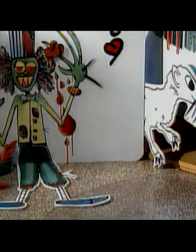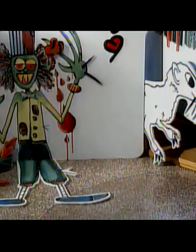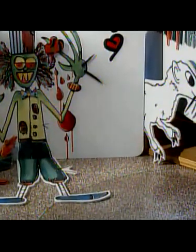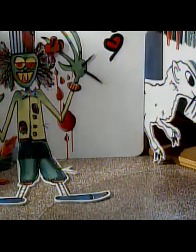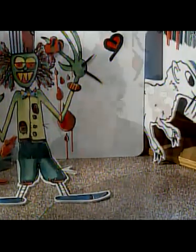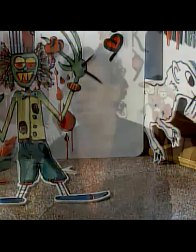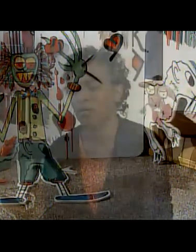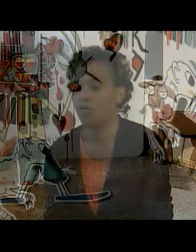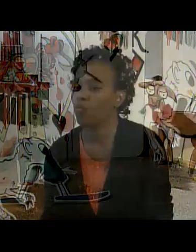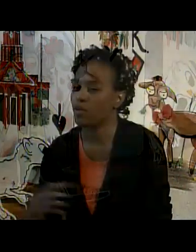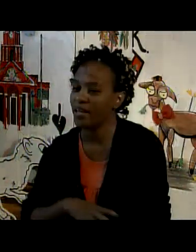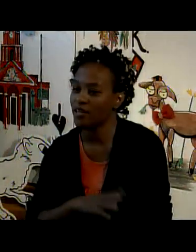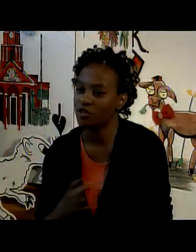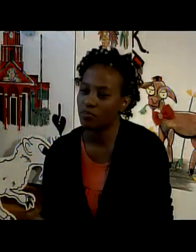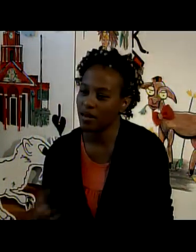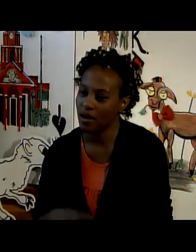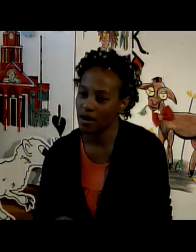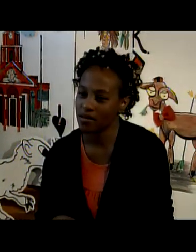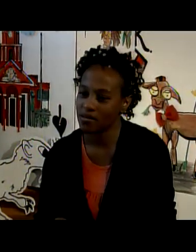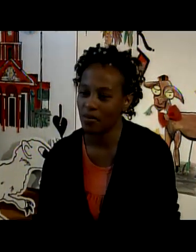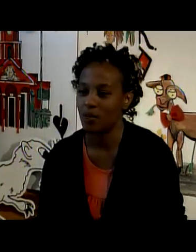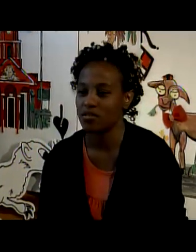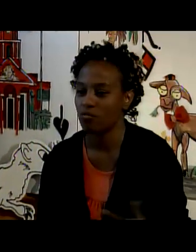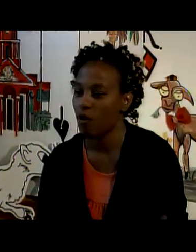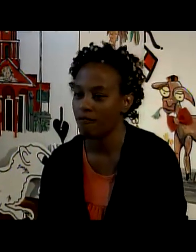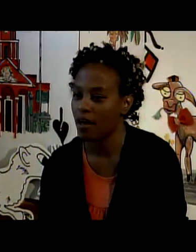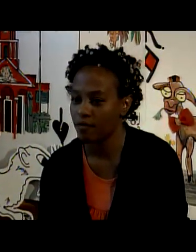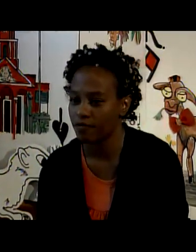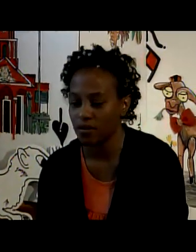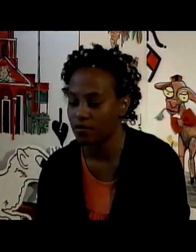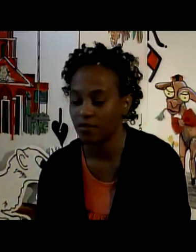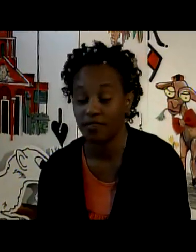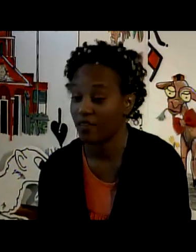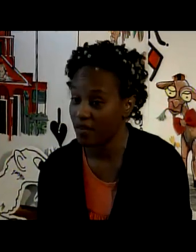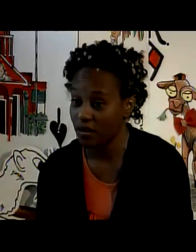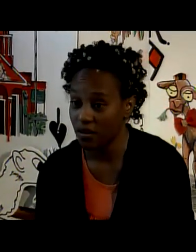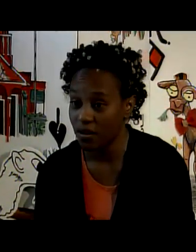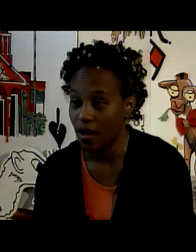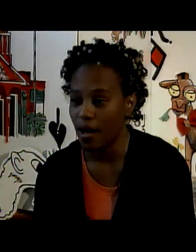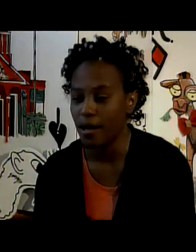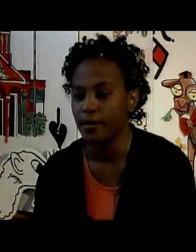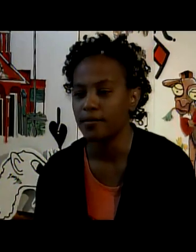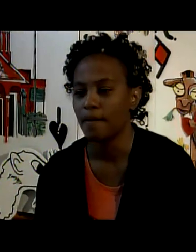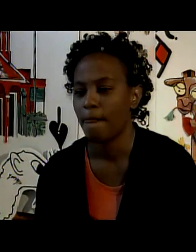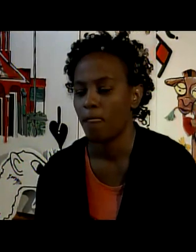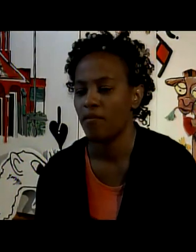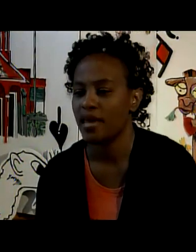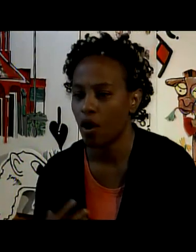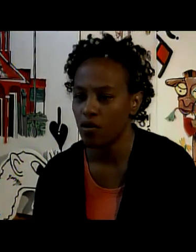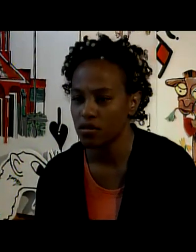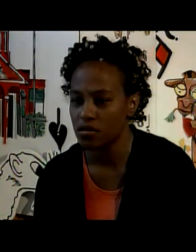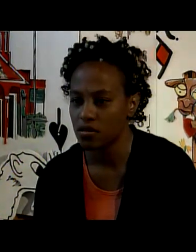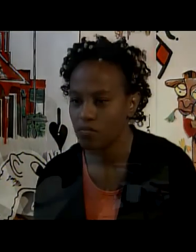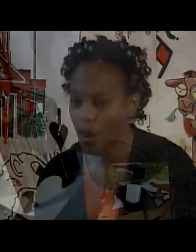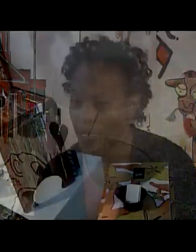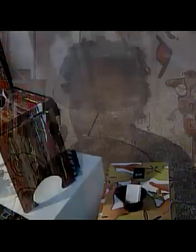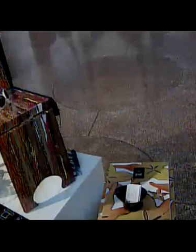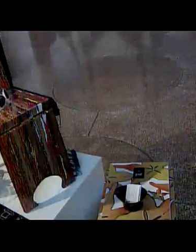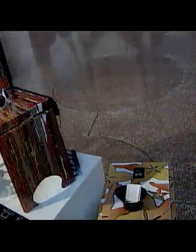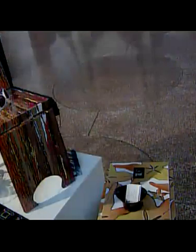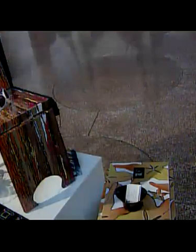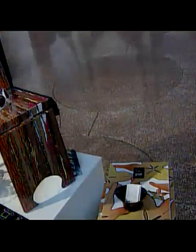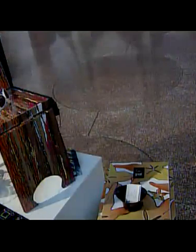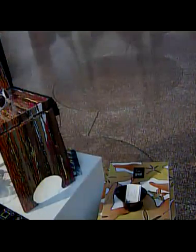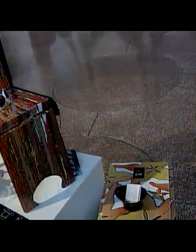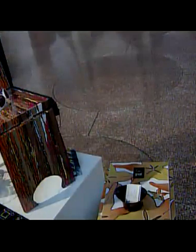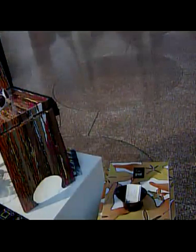at Mongoose Spring Cars, the brainchild of one of Barbados Community College's graphic design students, Sheba Phillips. A